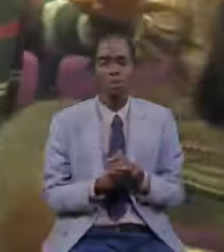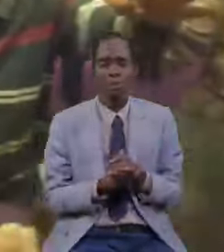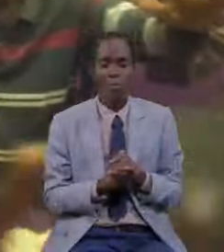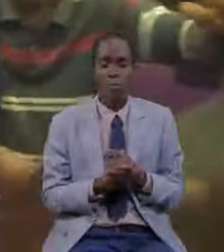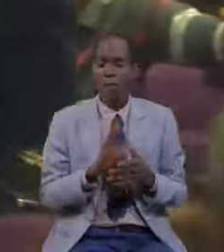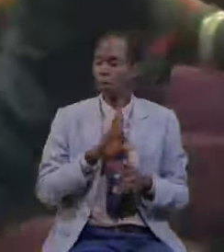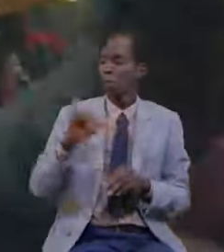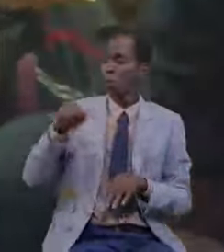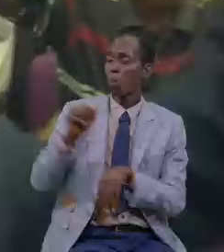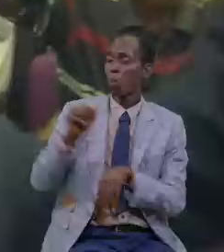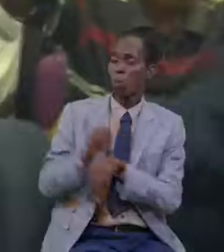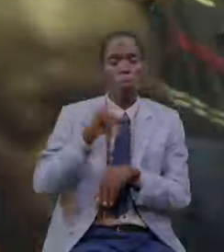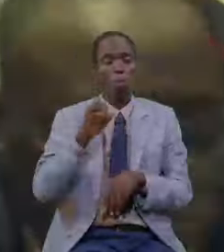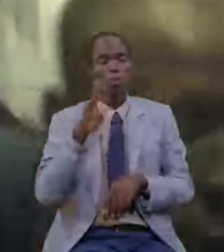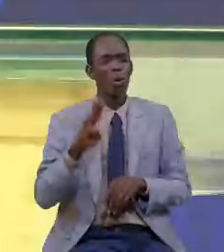joblessness to go,